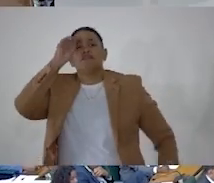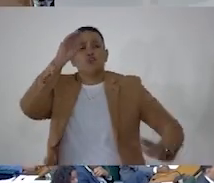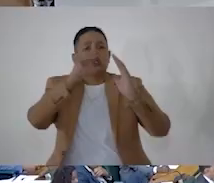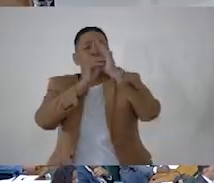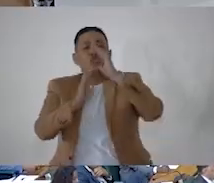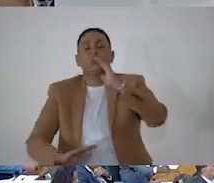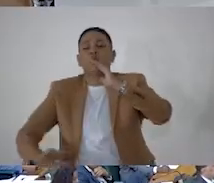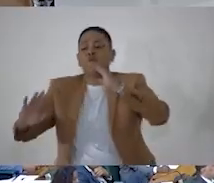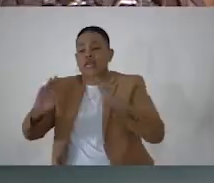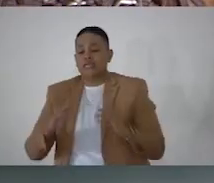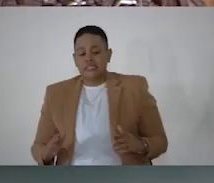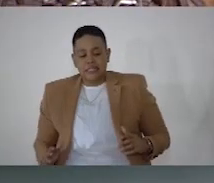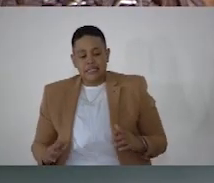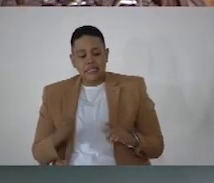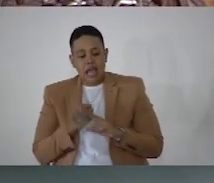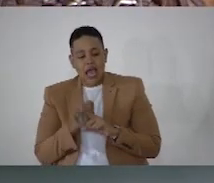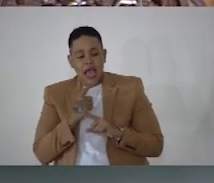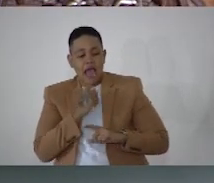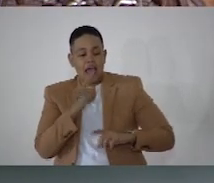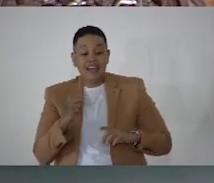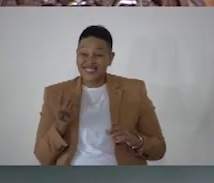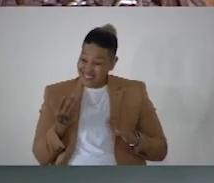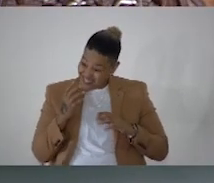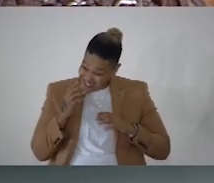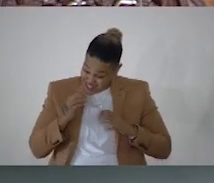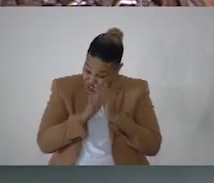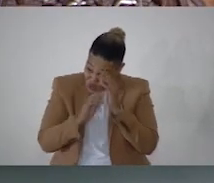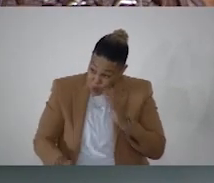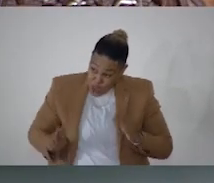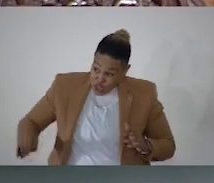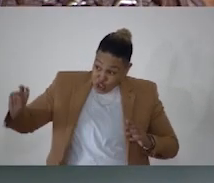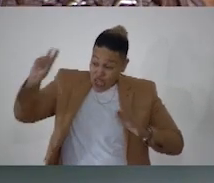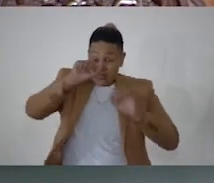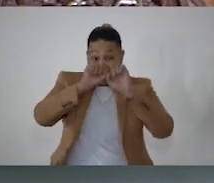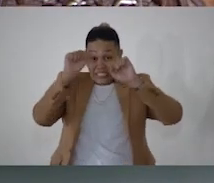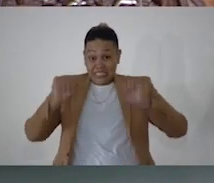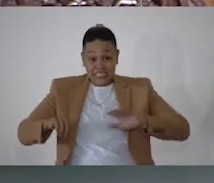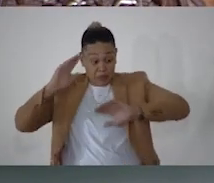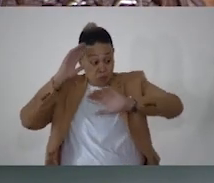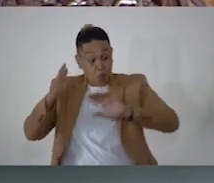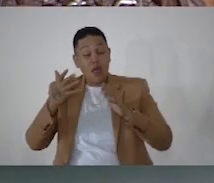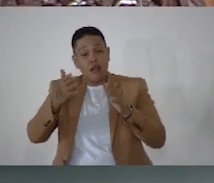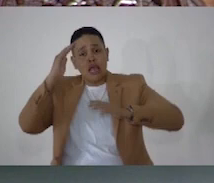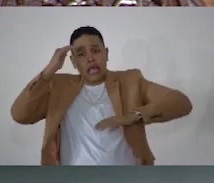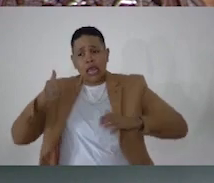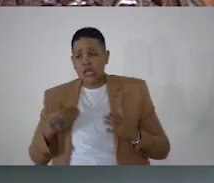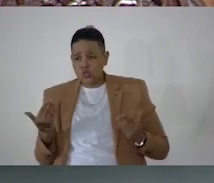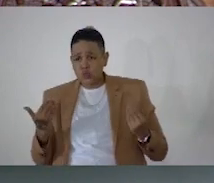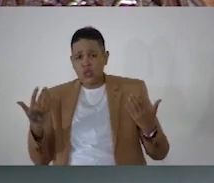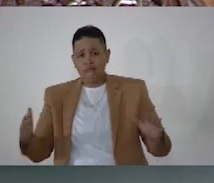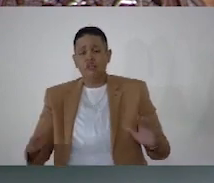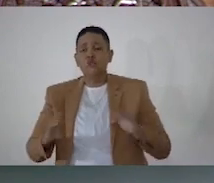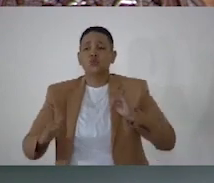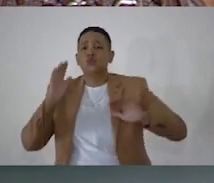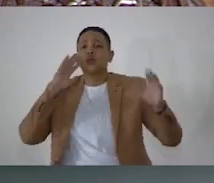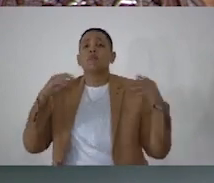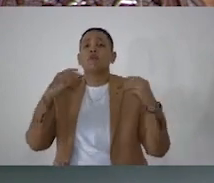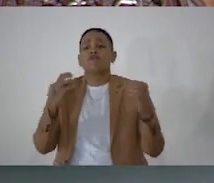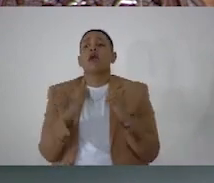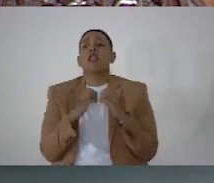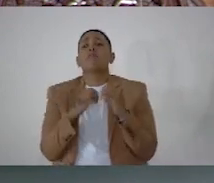students. A rural student transportation system will be introduced that will provide a